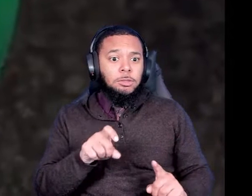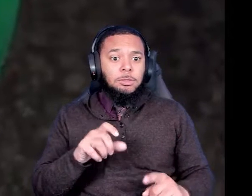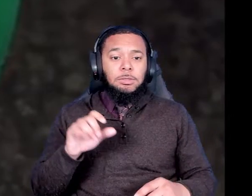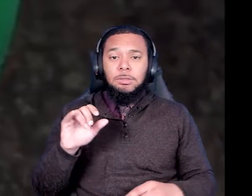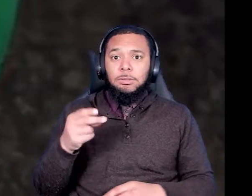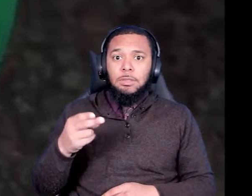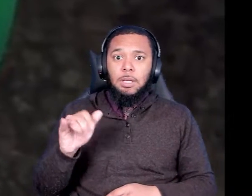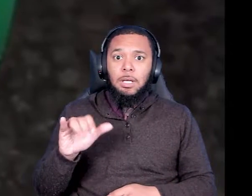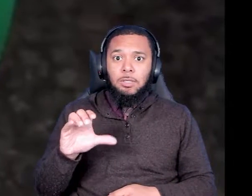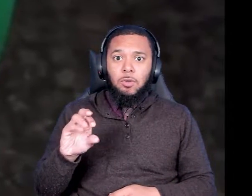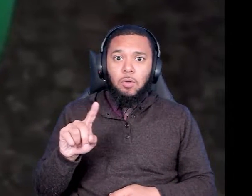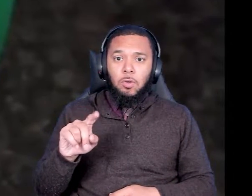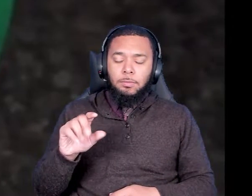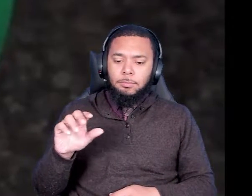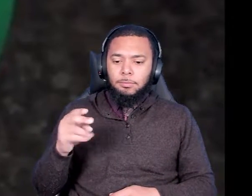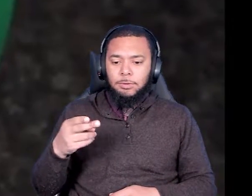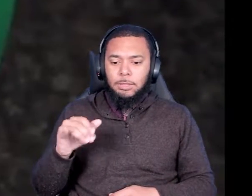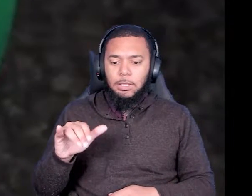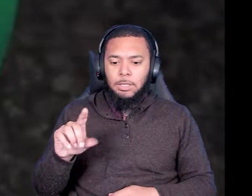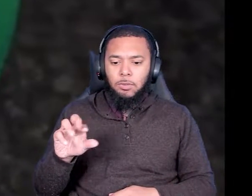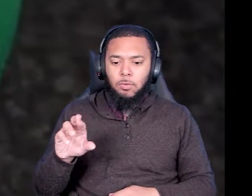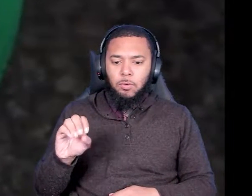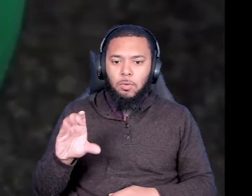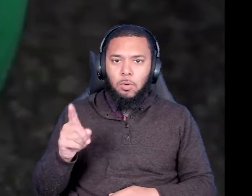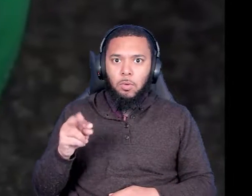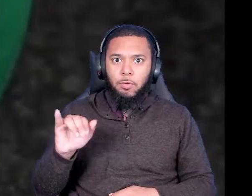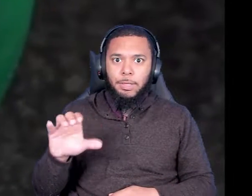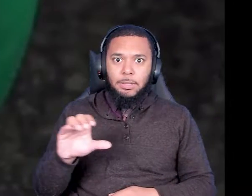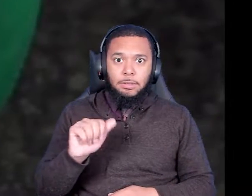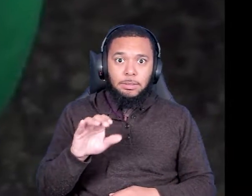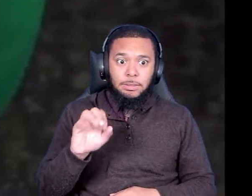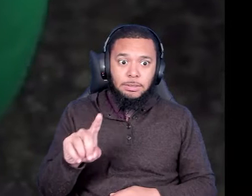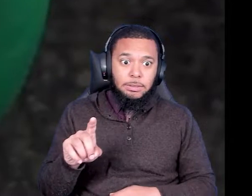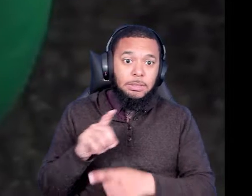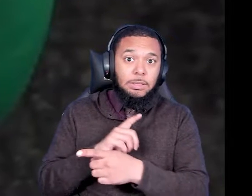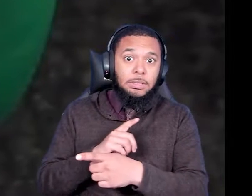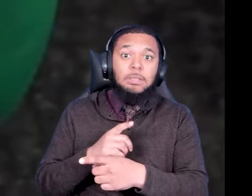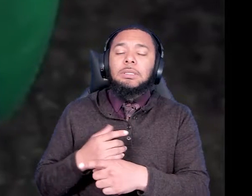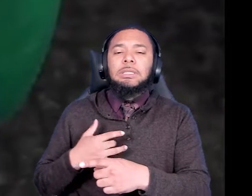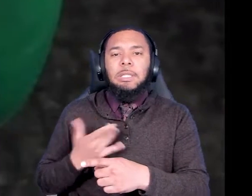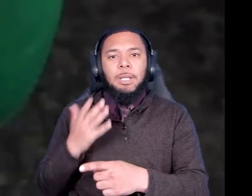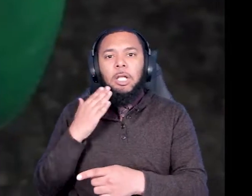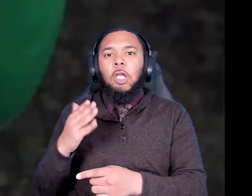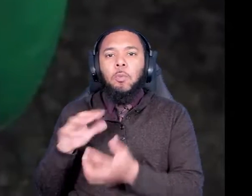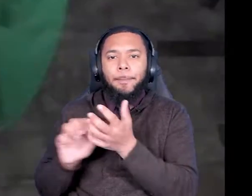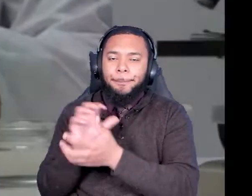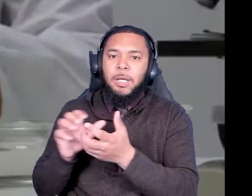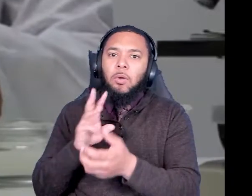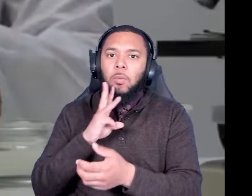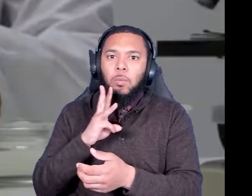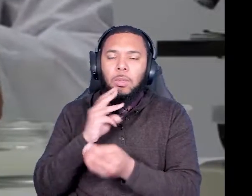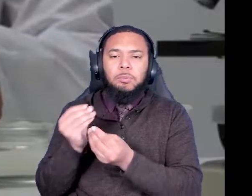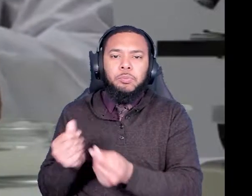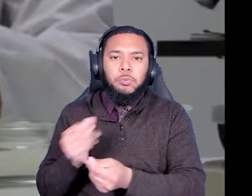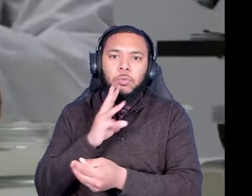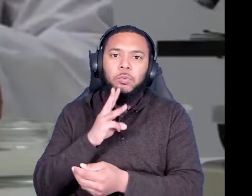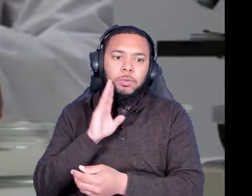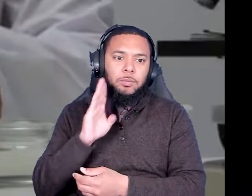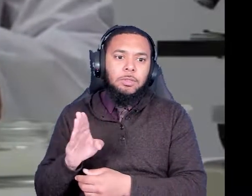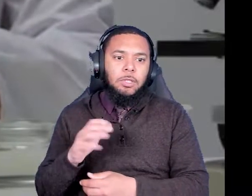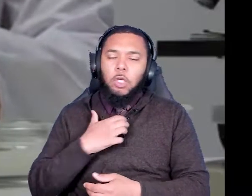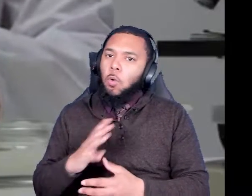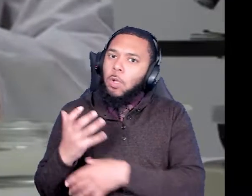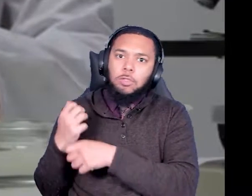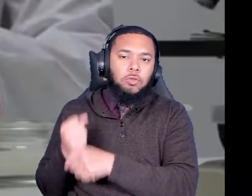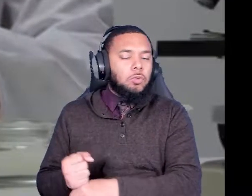acid in a controlled environment, usually it's going to be diluted. It's going to be diluted with water. You don't want a really strong hydrochloric acid because